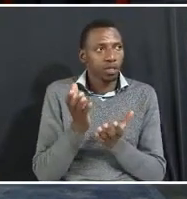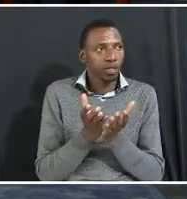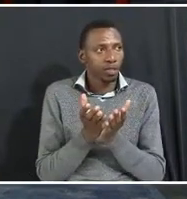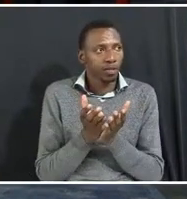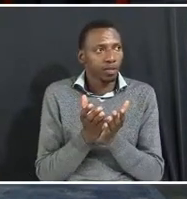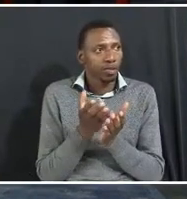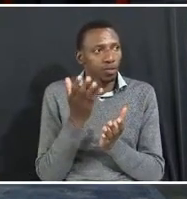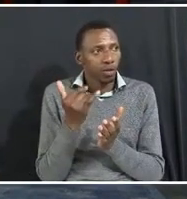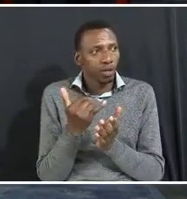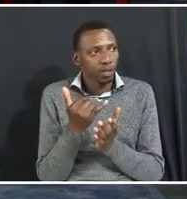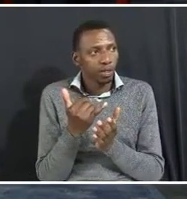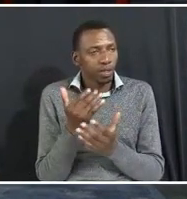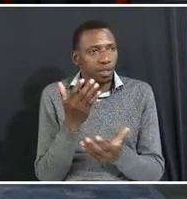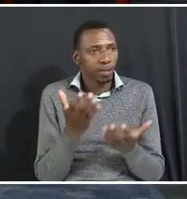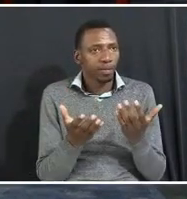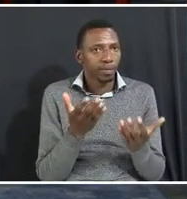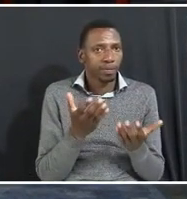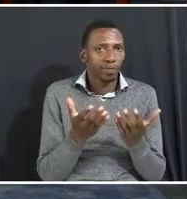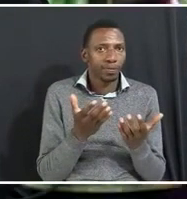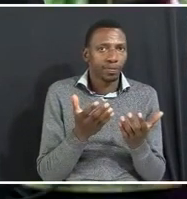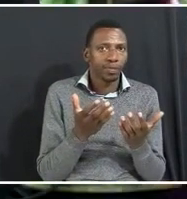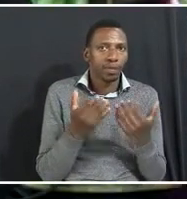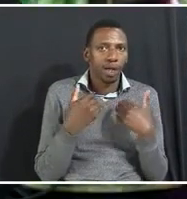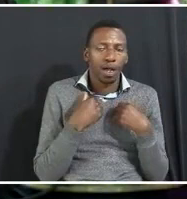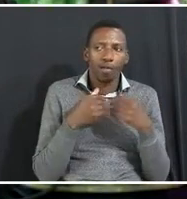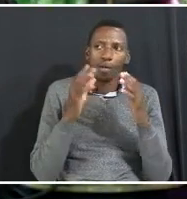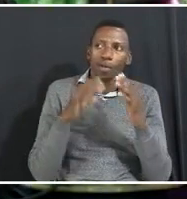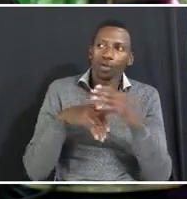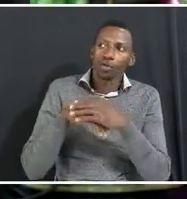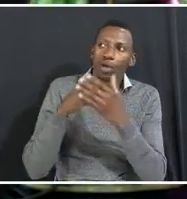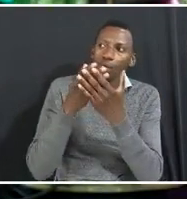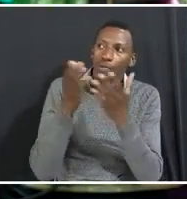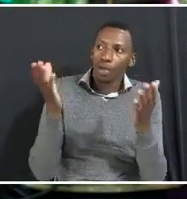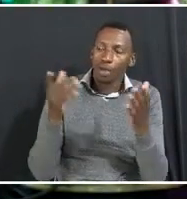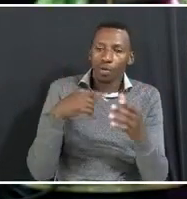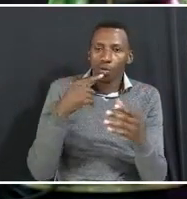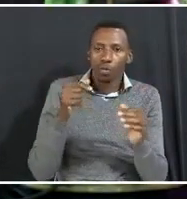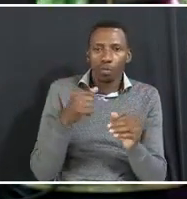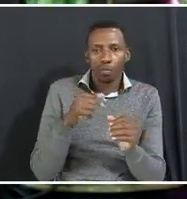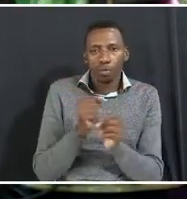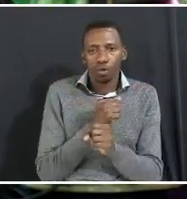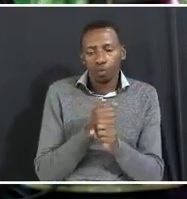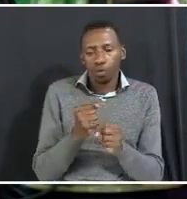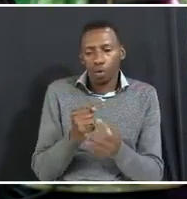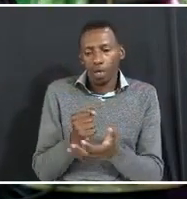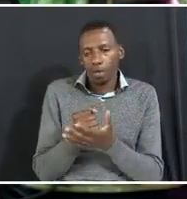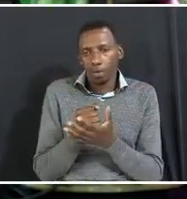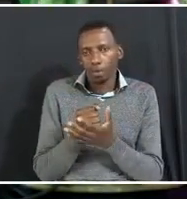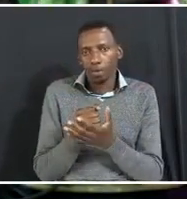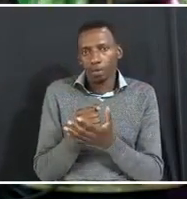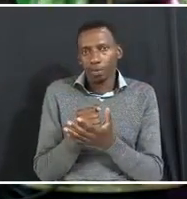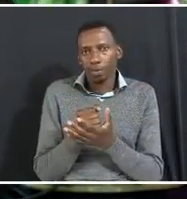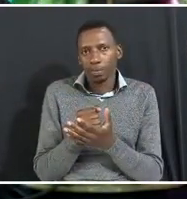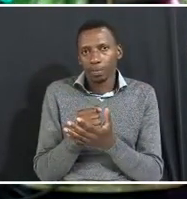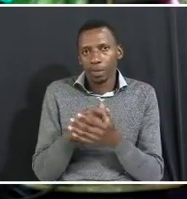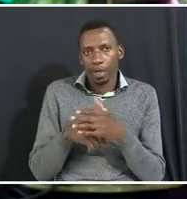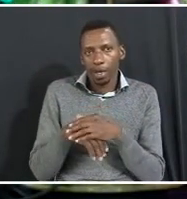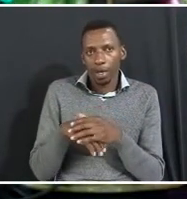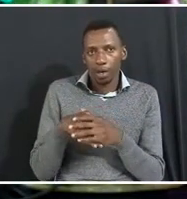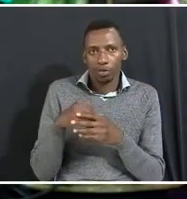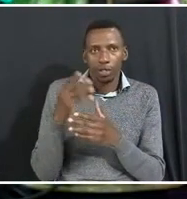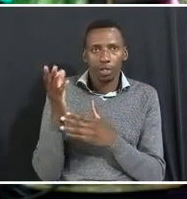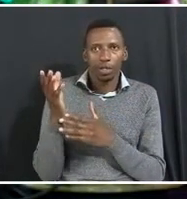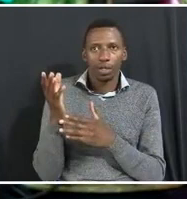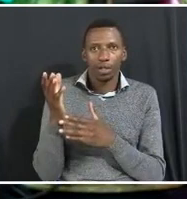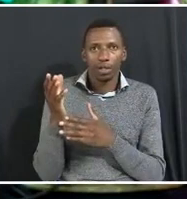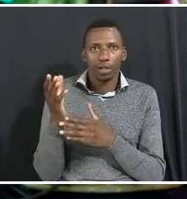that Sister Nora has or so-and-so has that I may not have in reaching out to that particular community outside there.